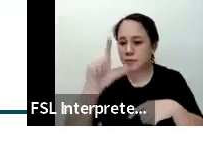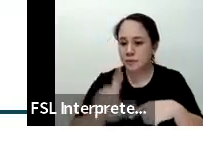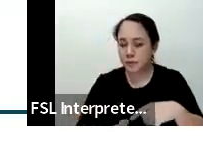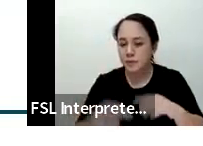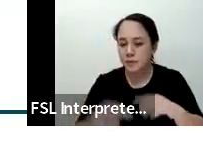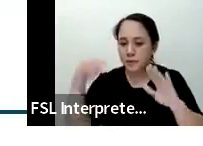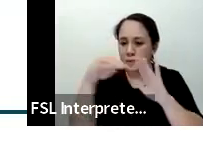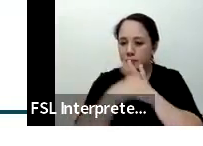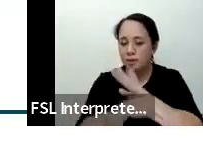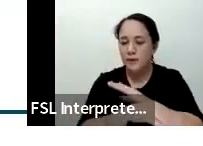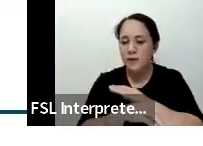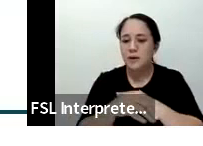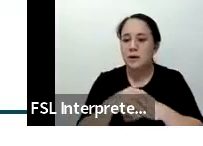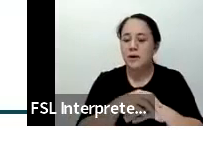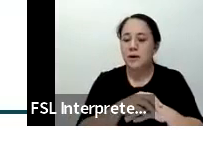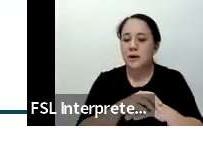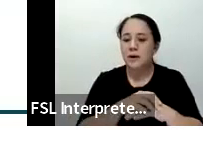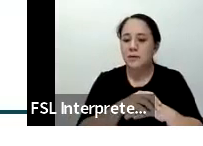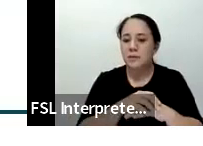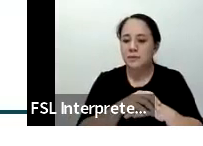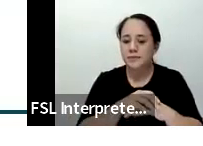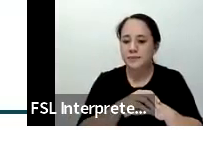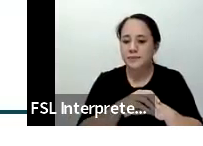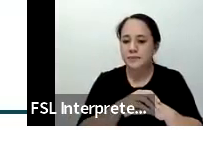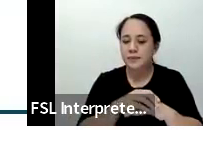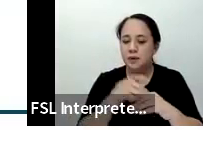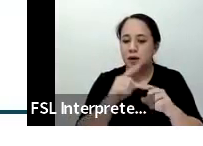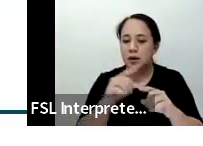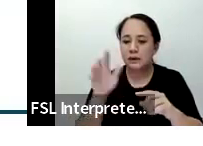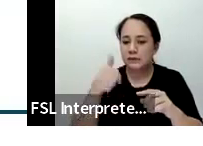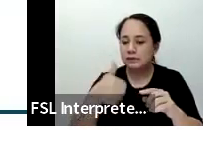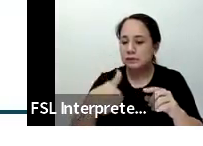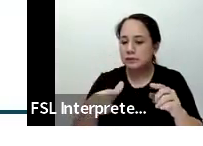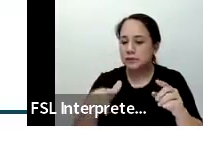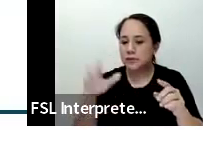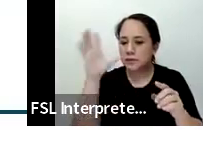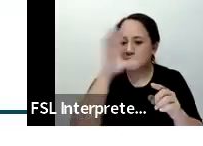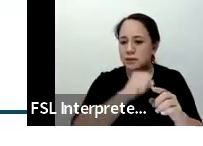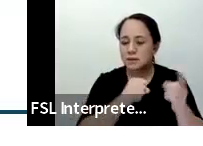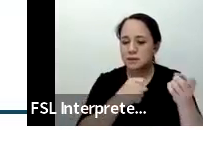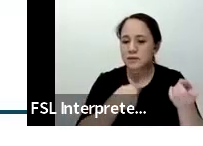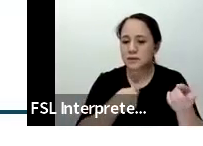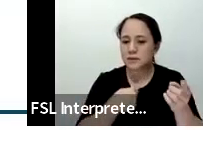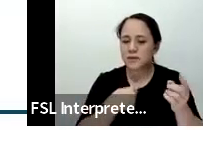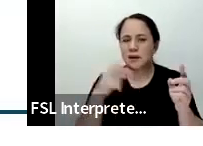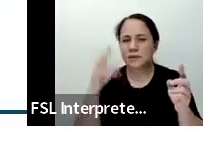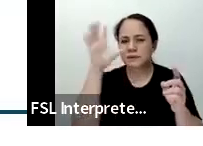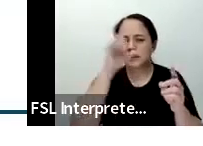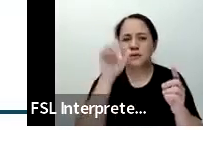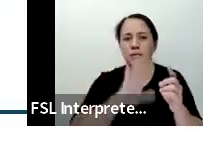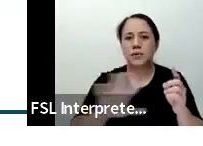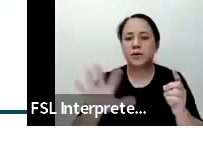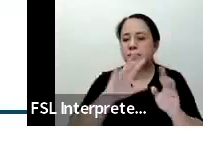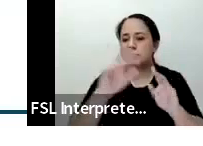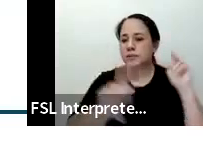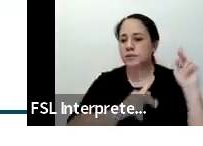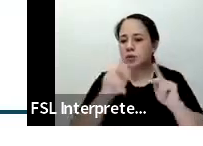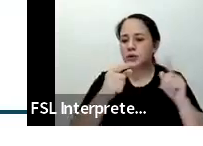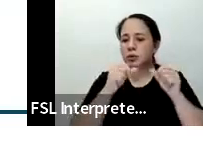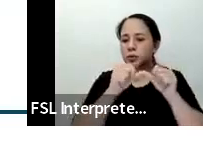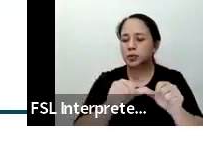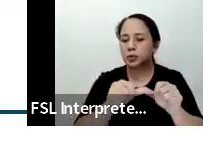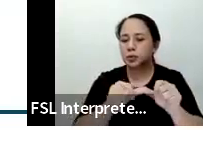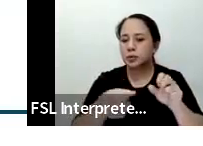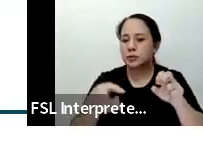declining fertility and mortality trend, and we were anticipating a projected population that will continue to